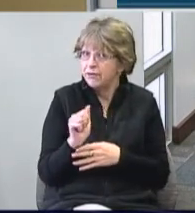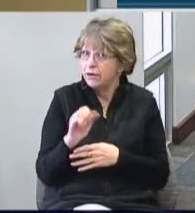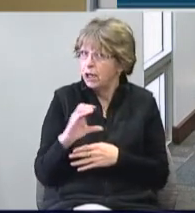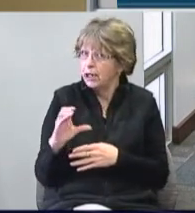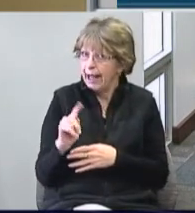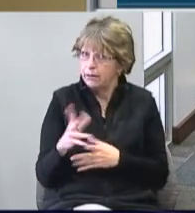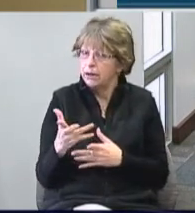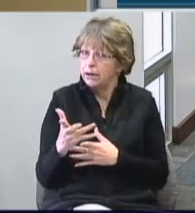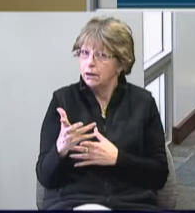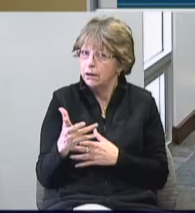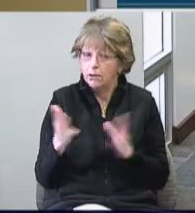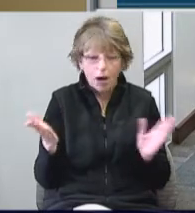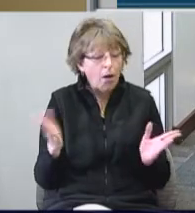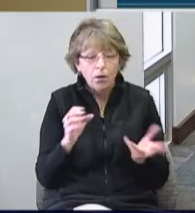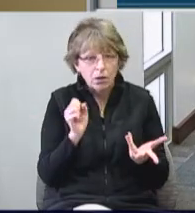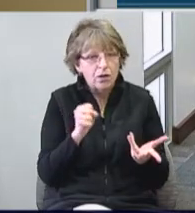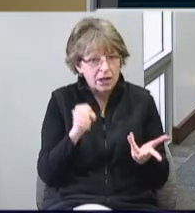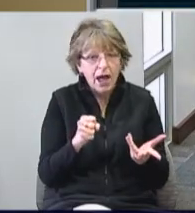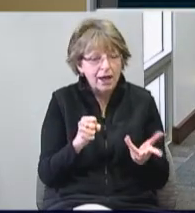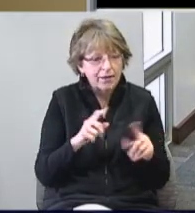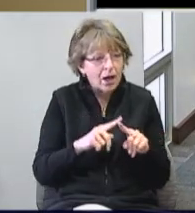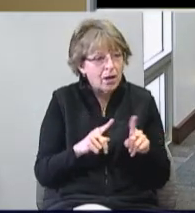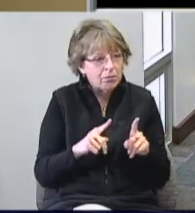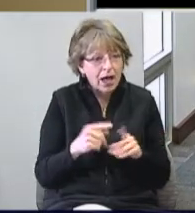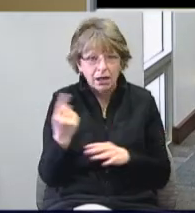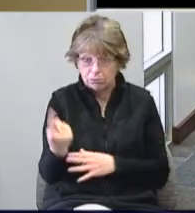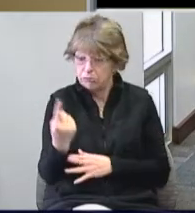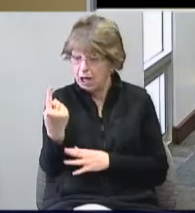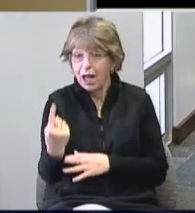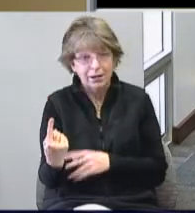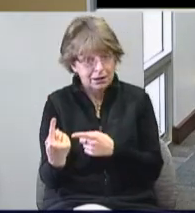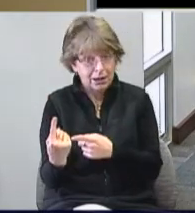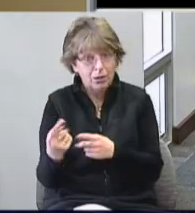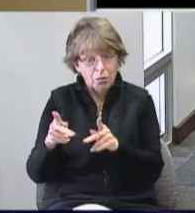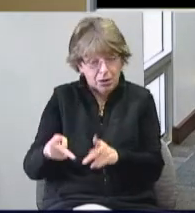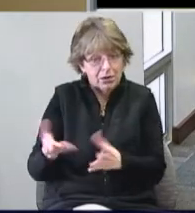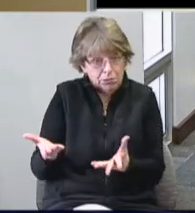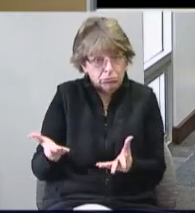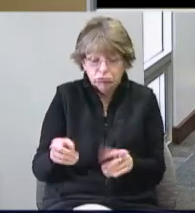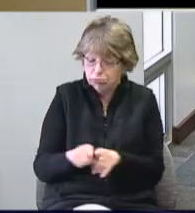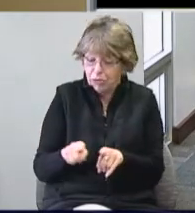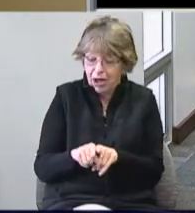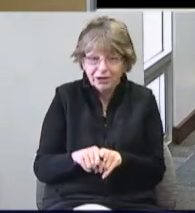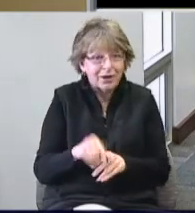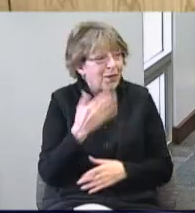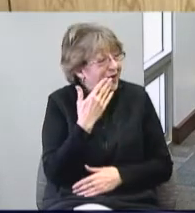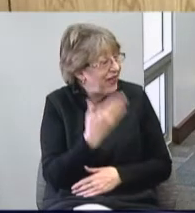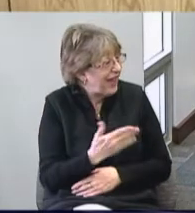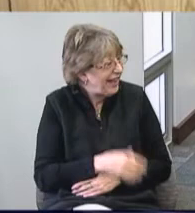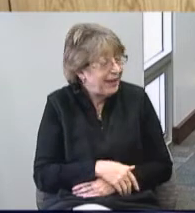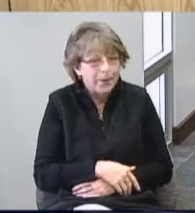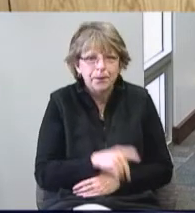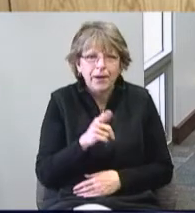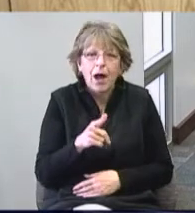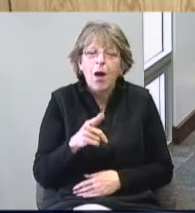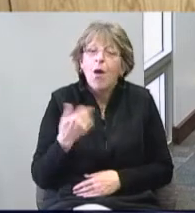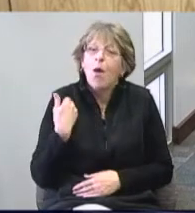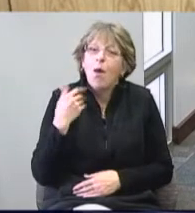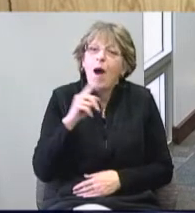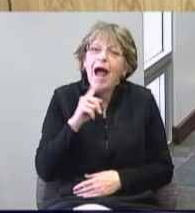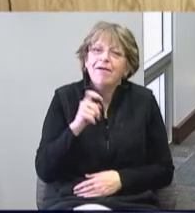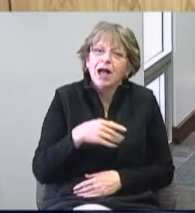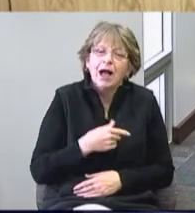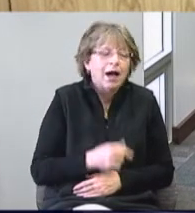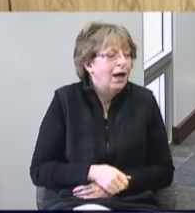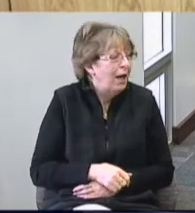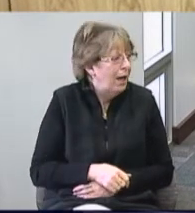the master account, but even a single user. Okay, So great. you bet. Thank you. You bet. Todd, may I ask you a question? Absolutely.